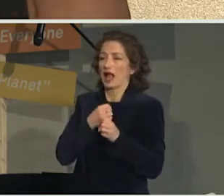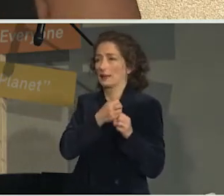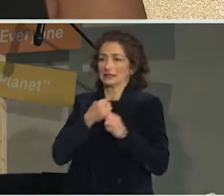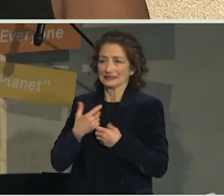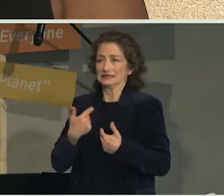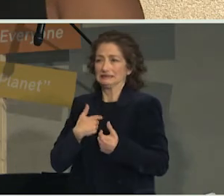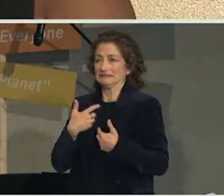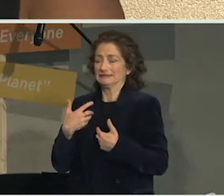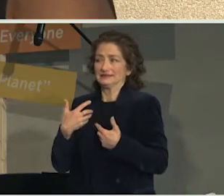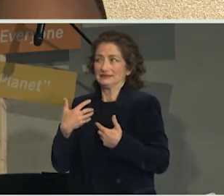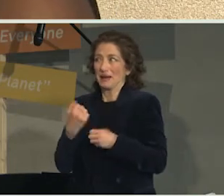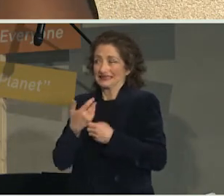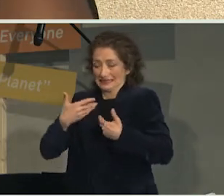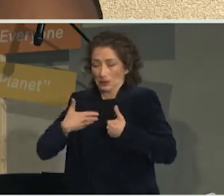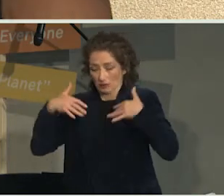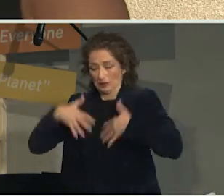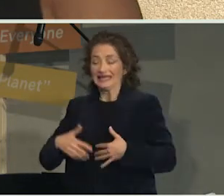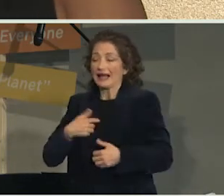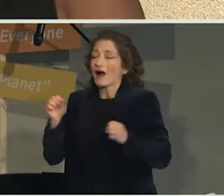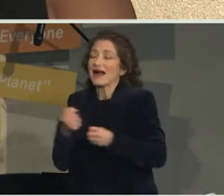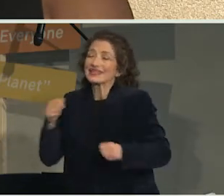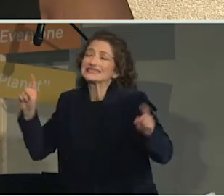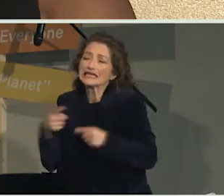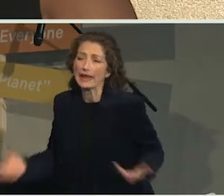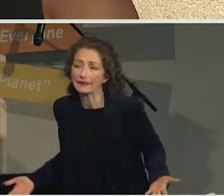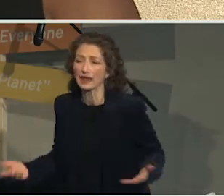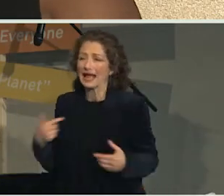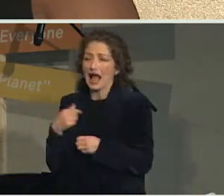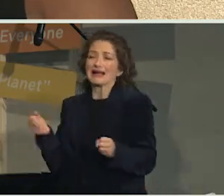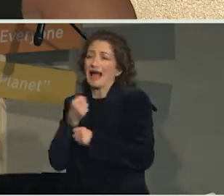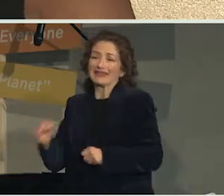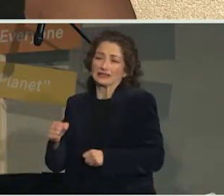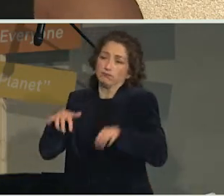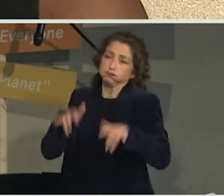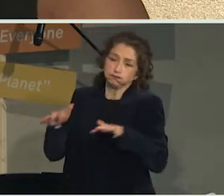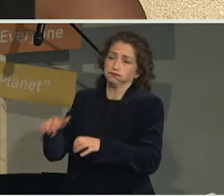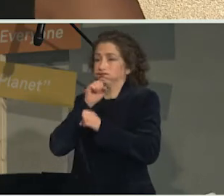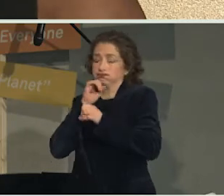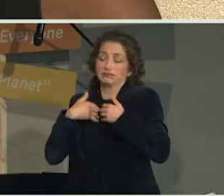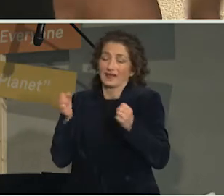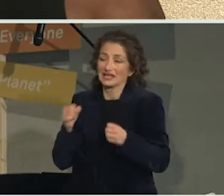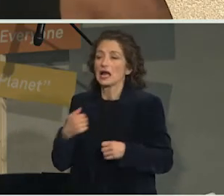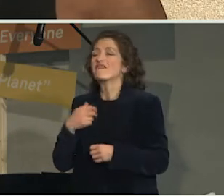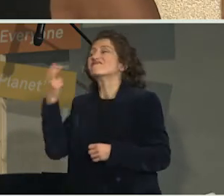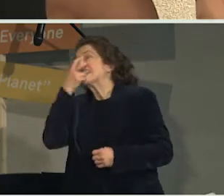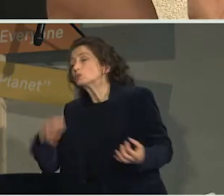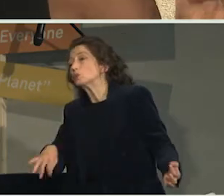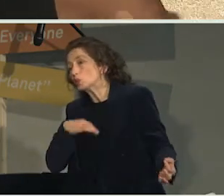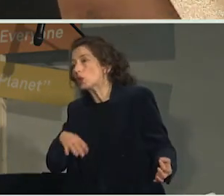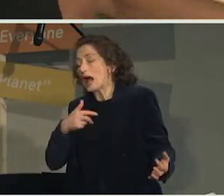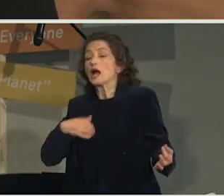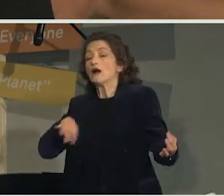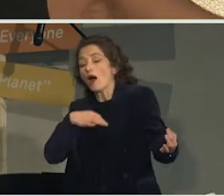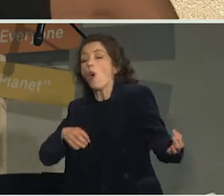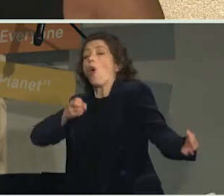things. I cannot sing. I cannot play the trombone. I tried to do the violin, and what I really liked about the